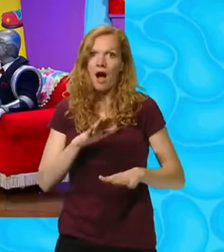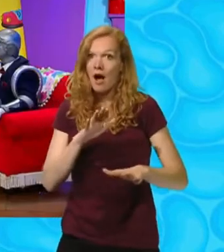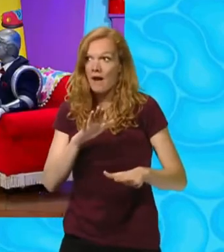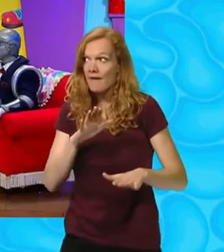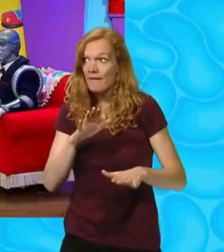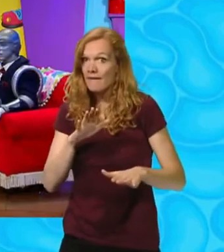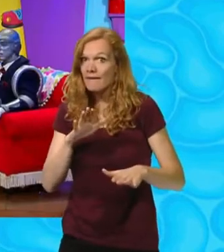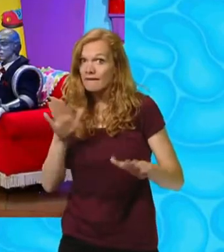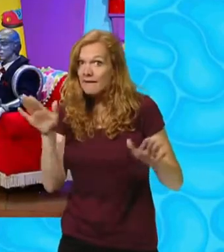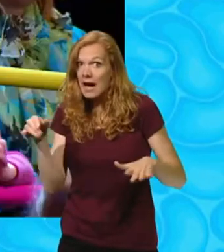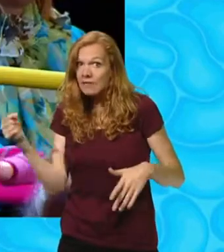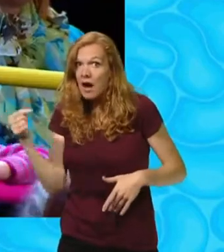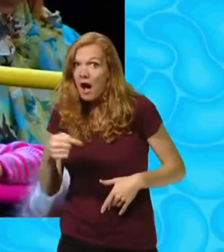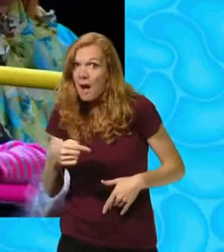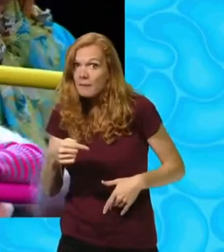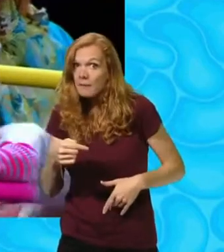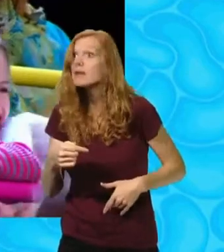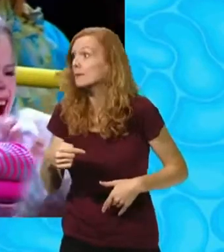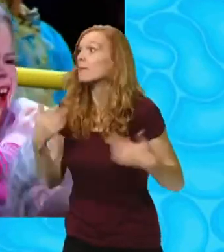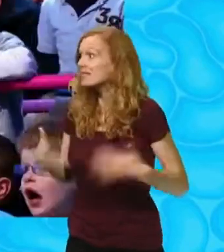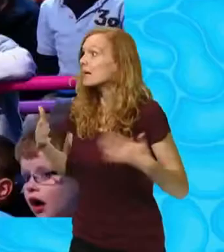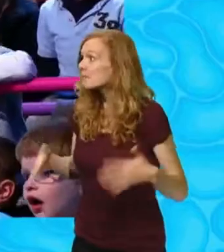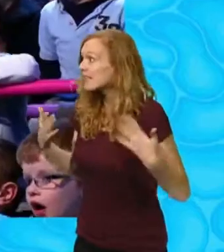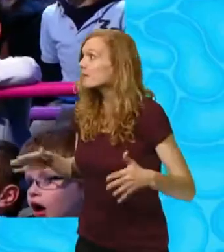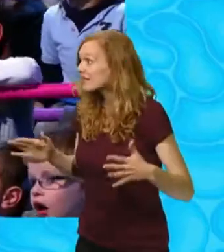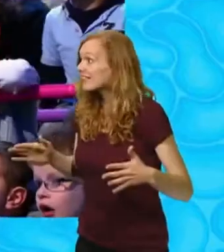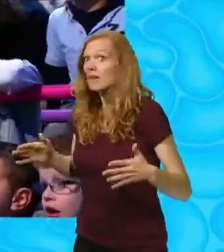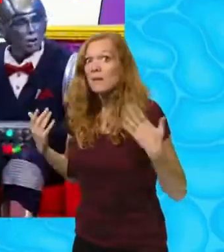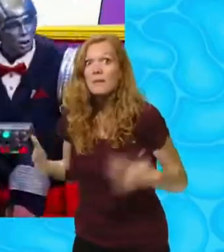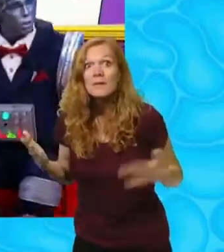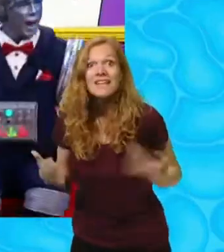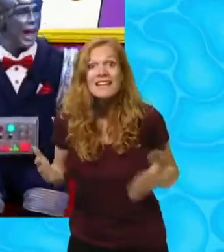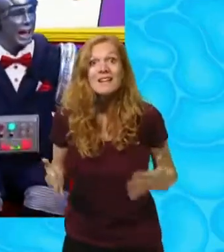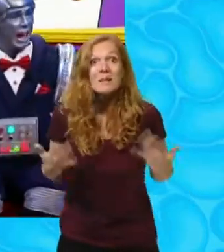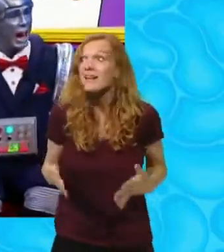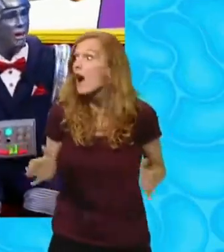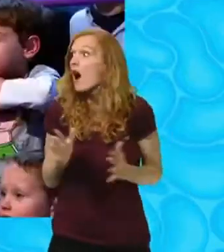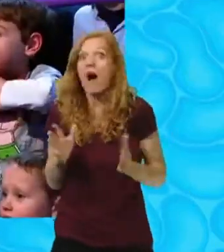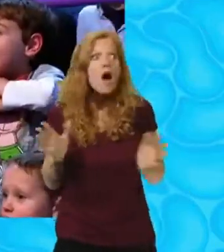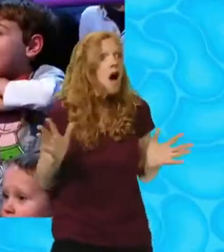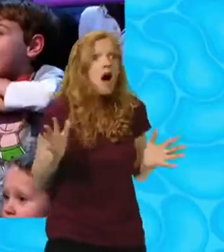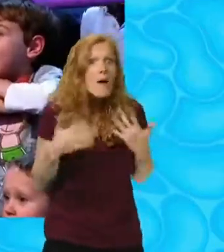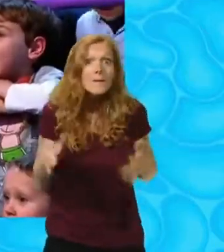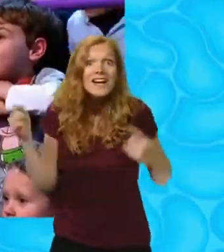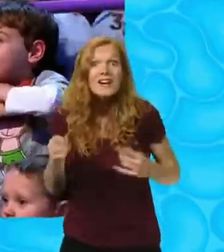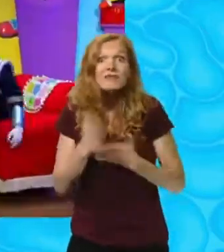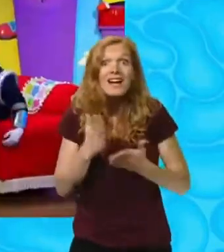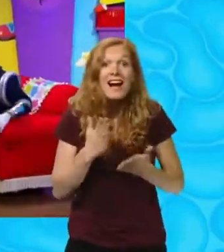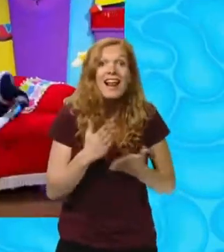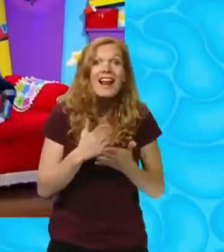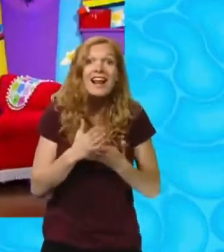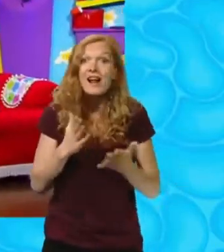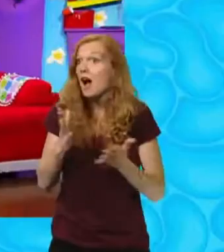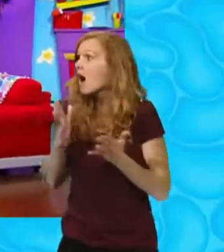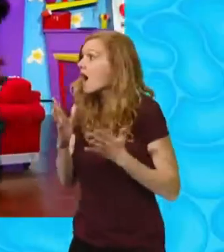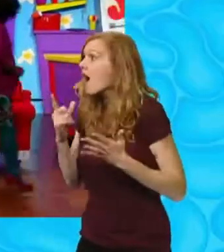fairy hasn't been, has she, everyone? But she has! Yes. Did she come? Really? Really? Well, let's take a